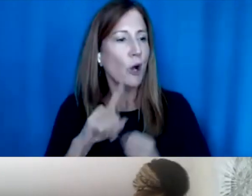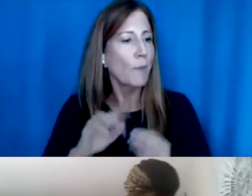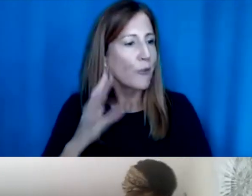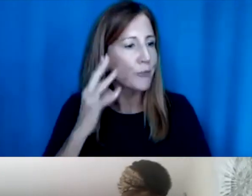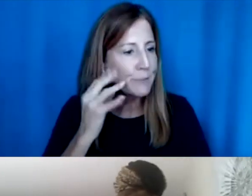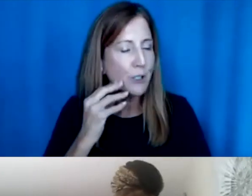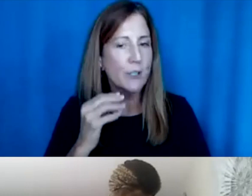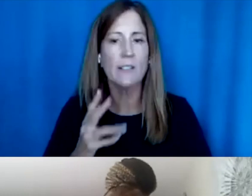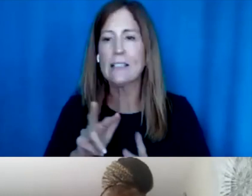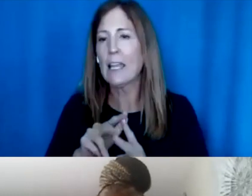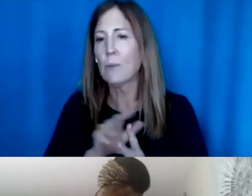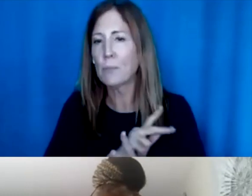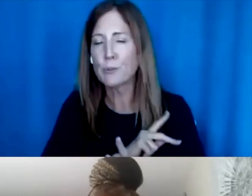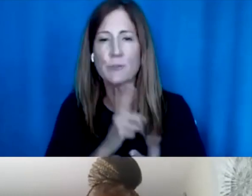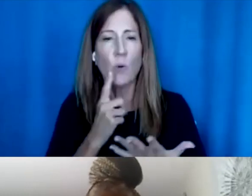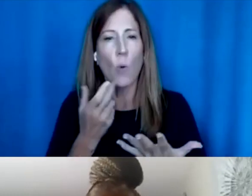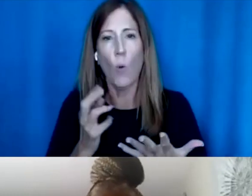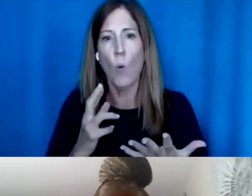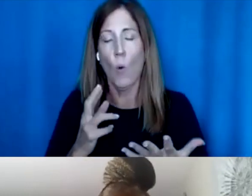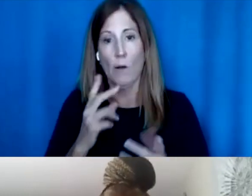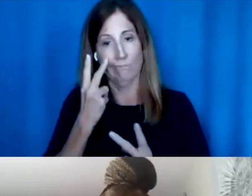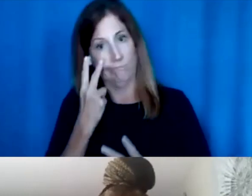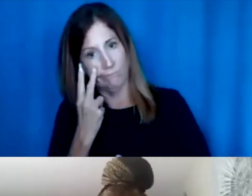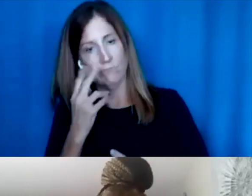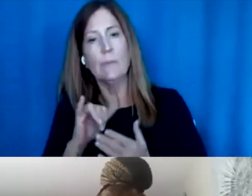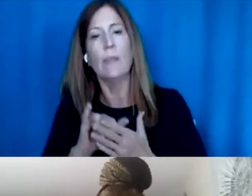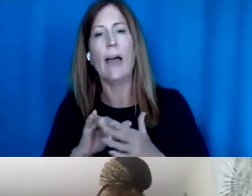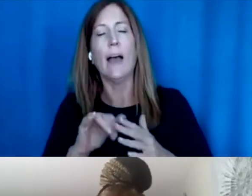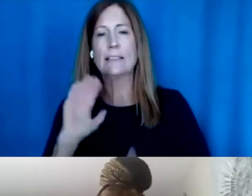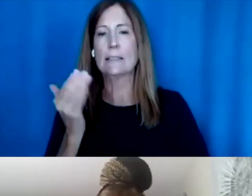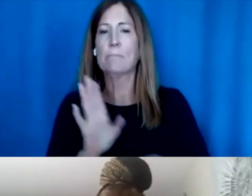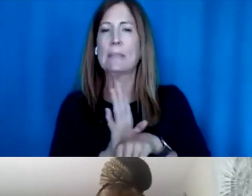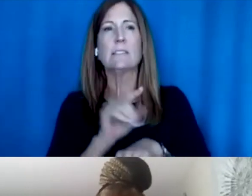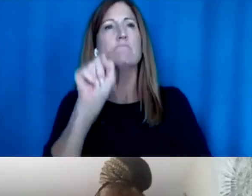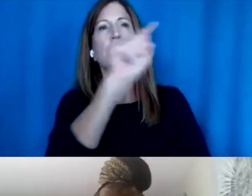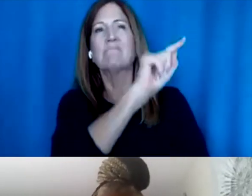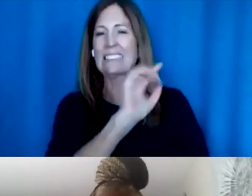or things that they have witnessed that organizations are really missing.